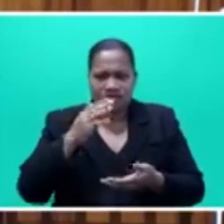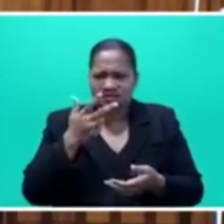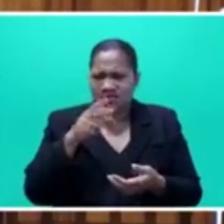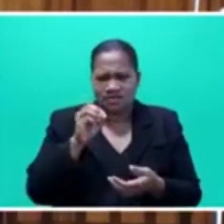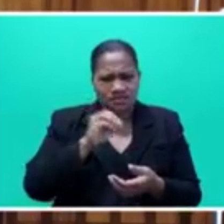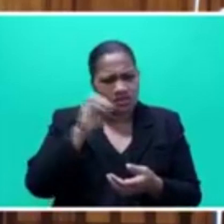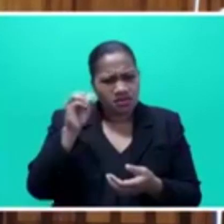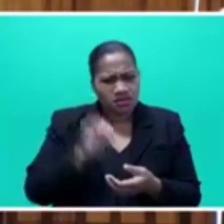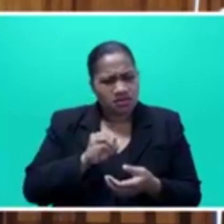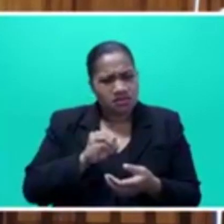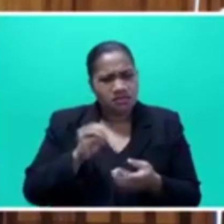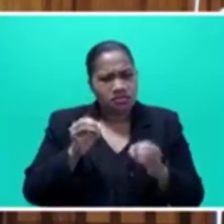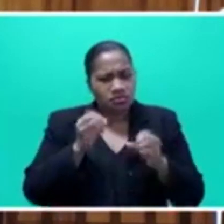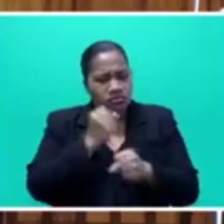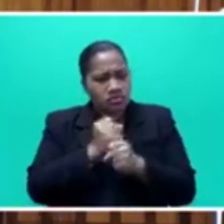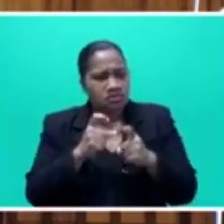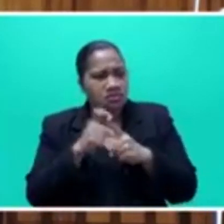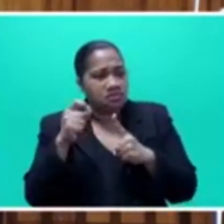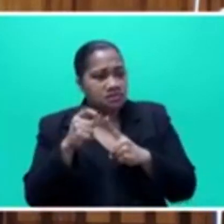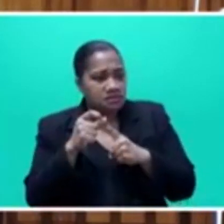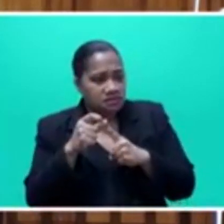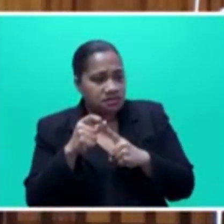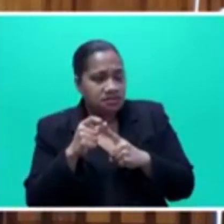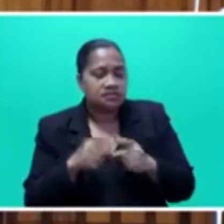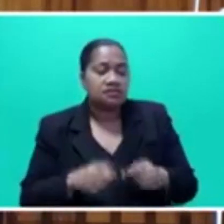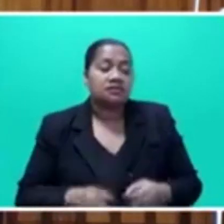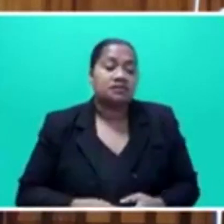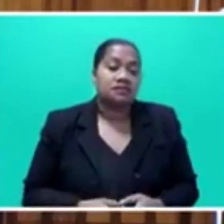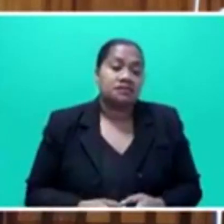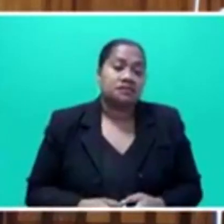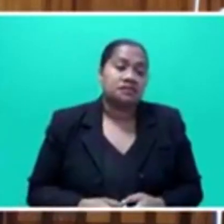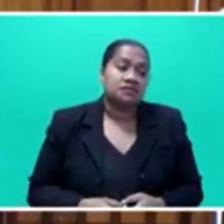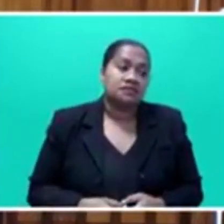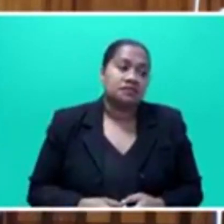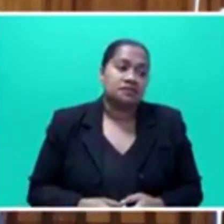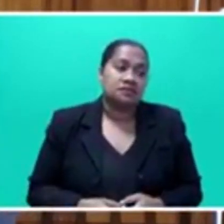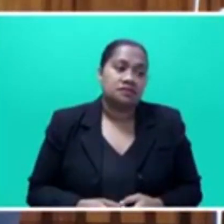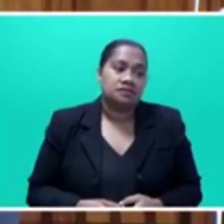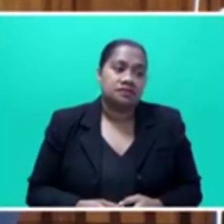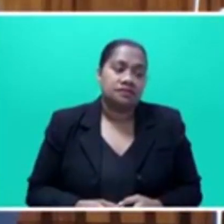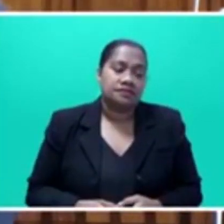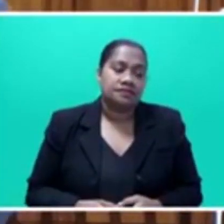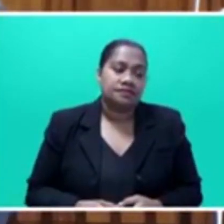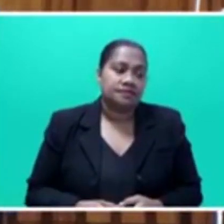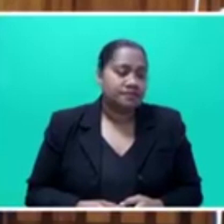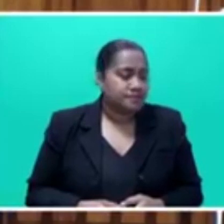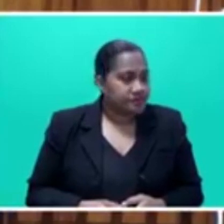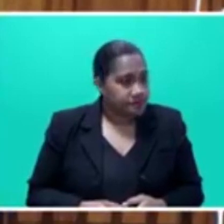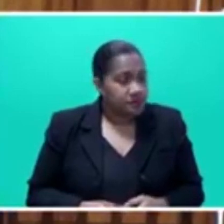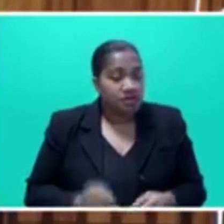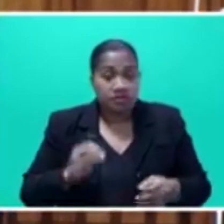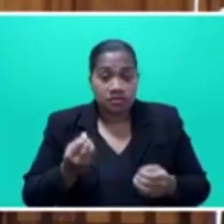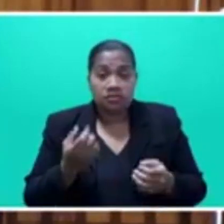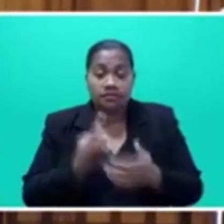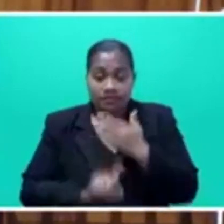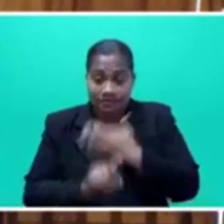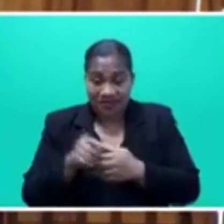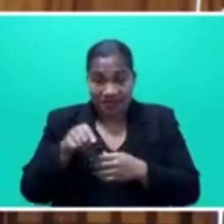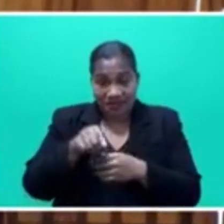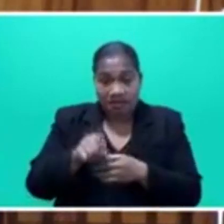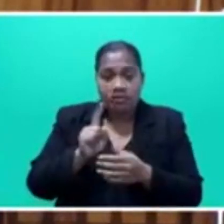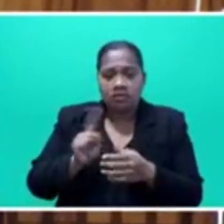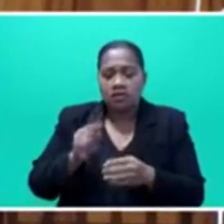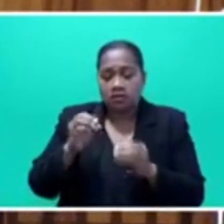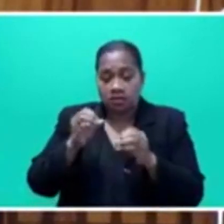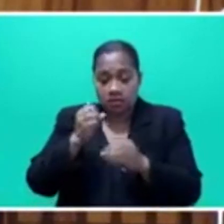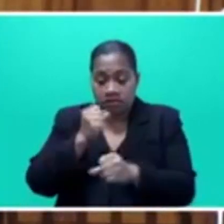because the nominal GDP, Mr. Speaker, sir, has contracted substantially. So in other words, if your